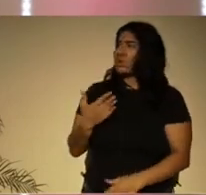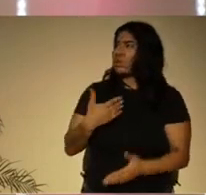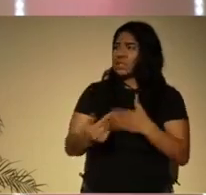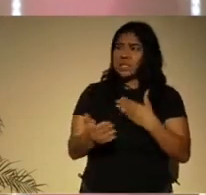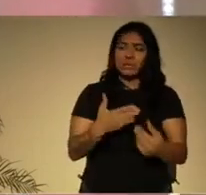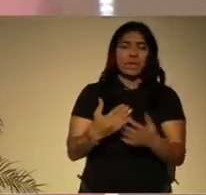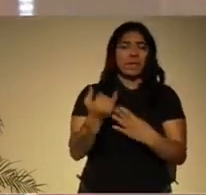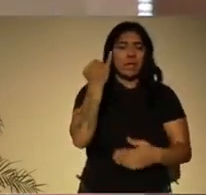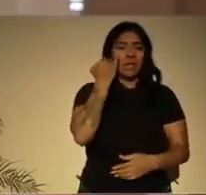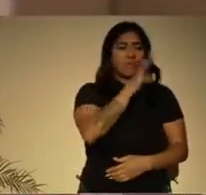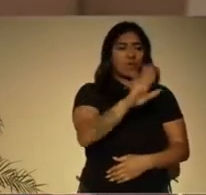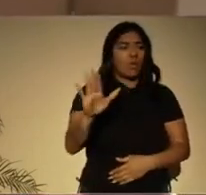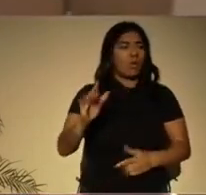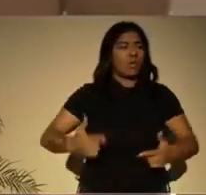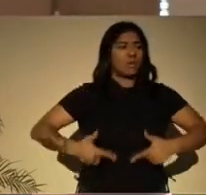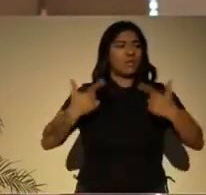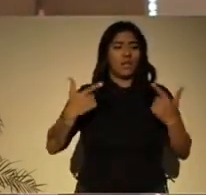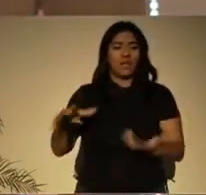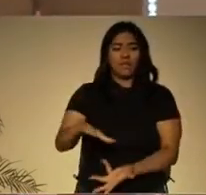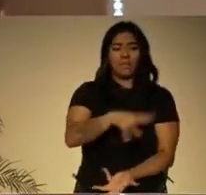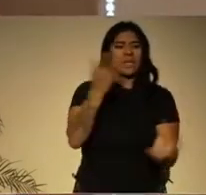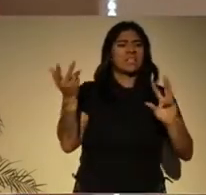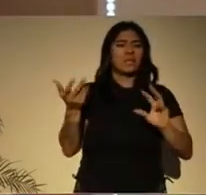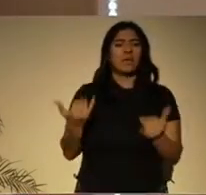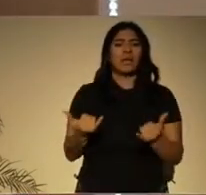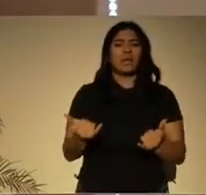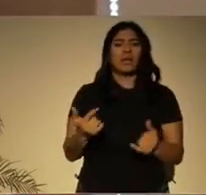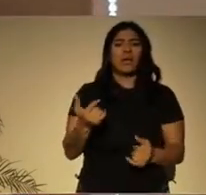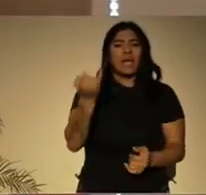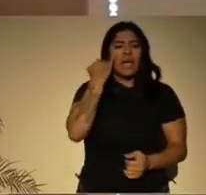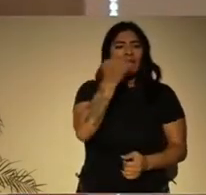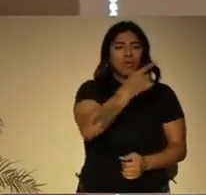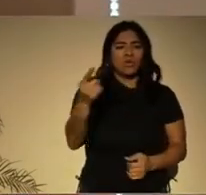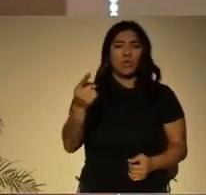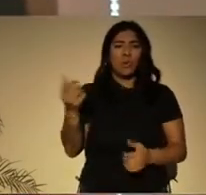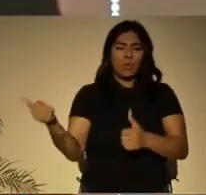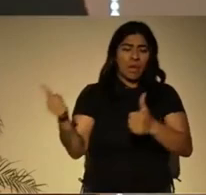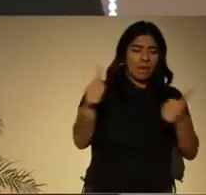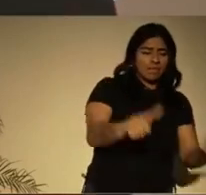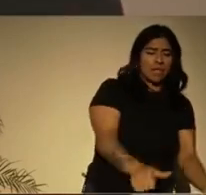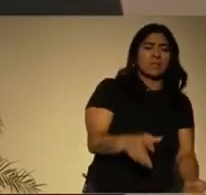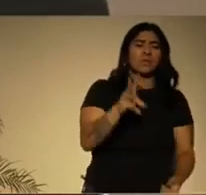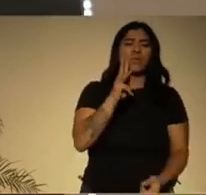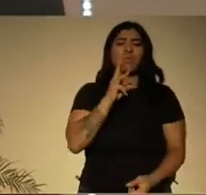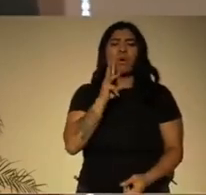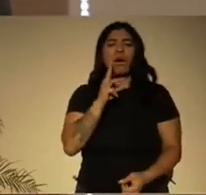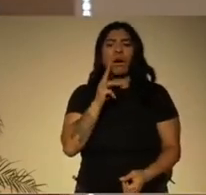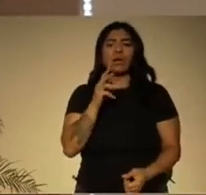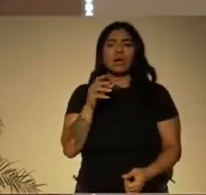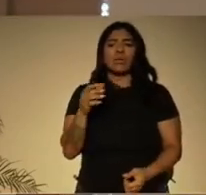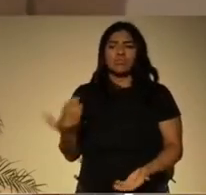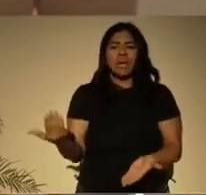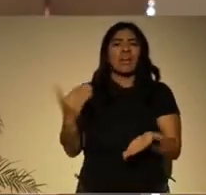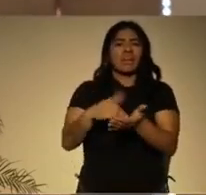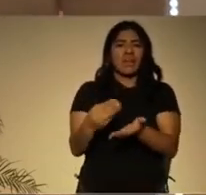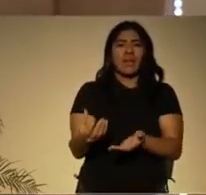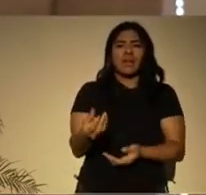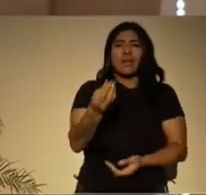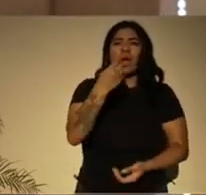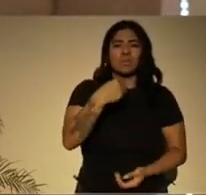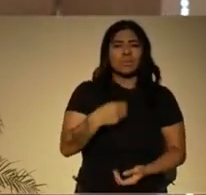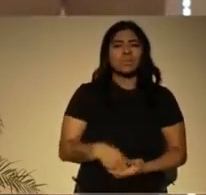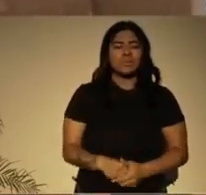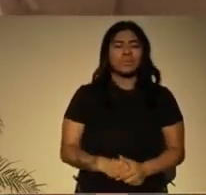Doesn't matter if your life's a little messy right now. If you've been baptized in water, I highly encourage you today to retake it.